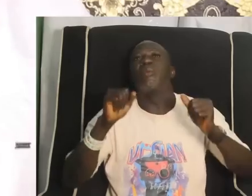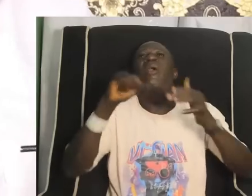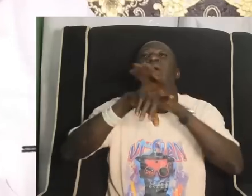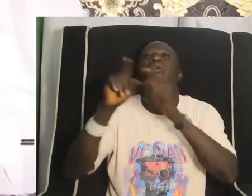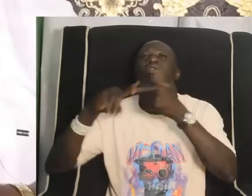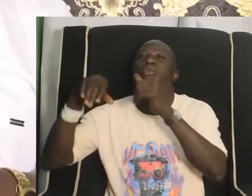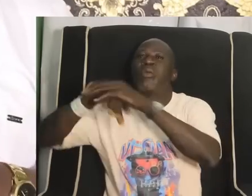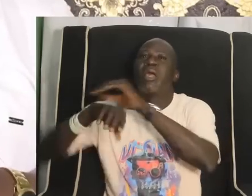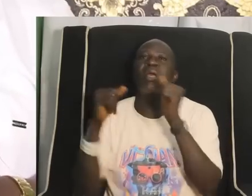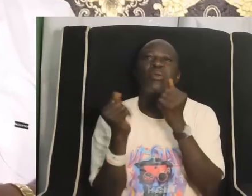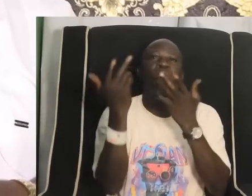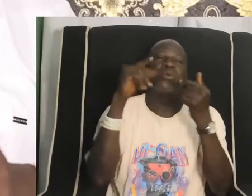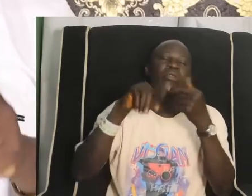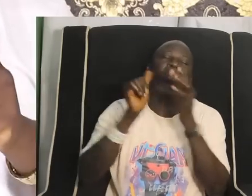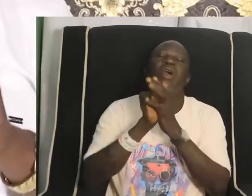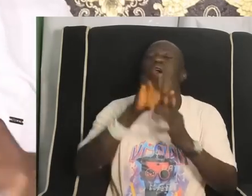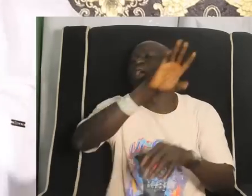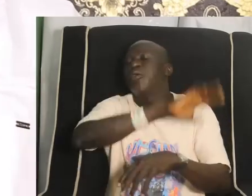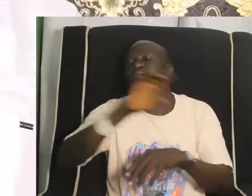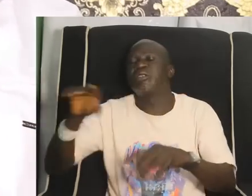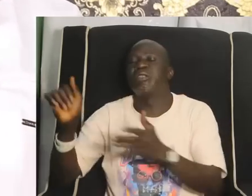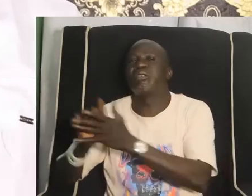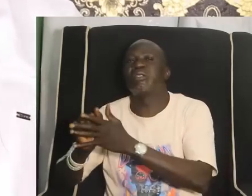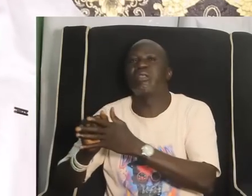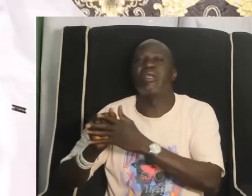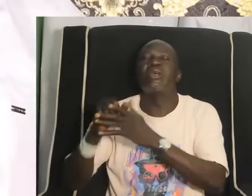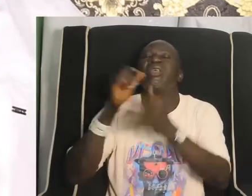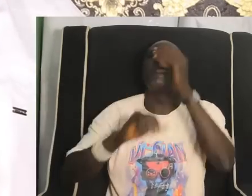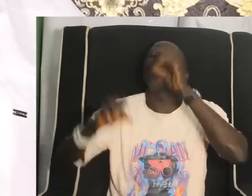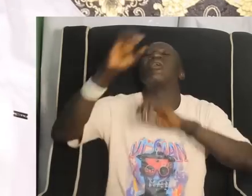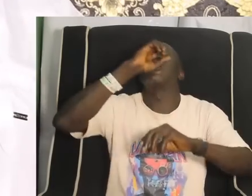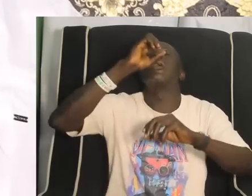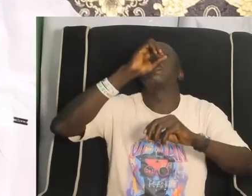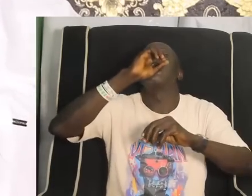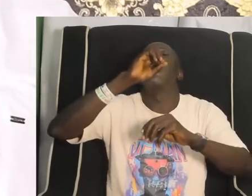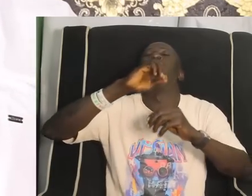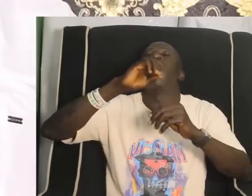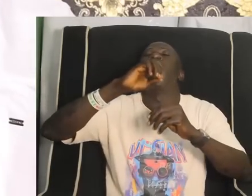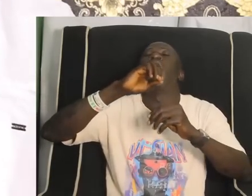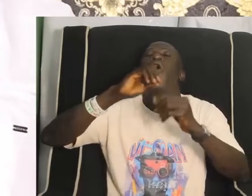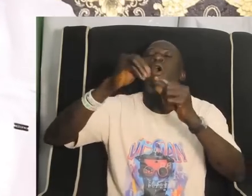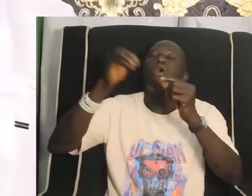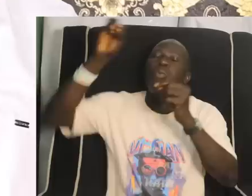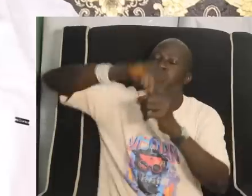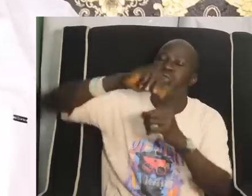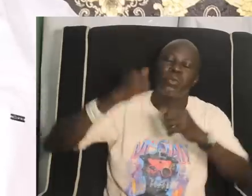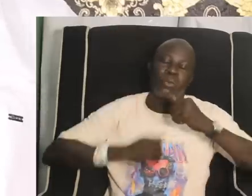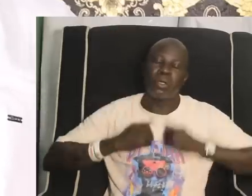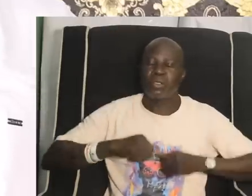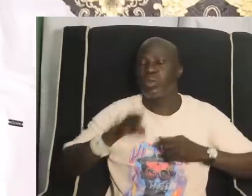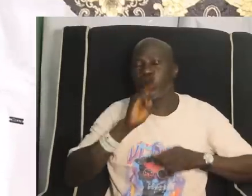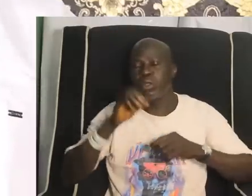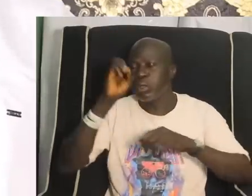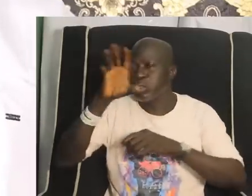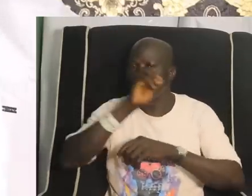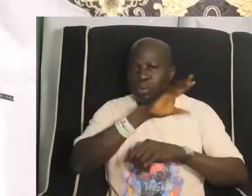e. Come to me. E leri dodo ye. That you are suffering. If you drink it. Abi si inu omi we. Or you have to bet water.